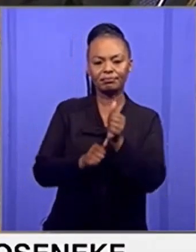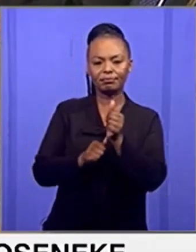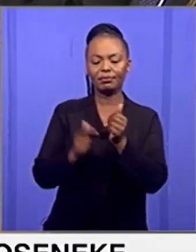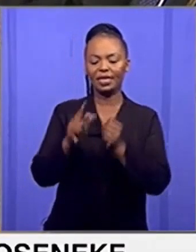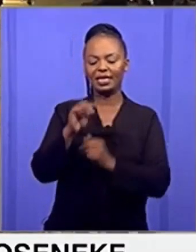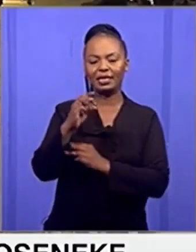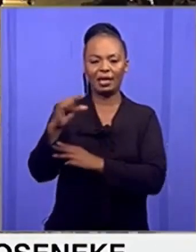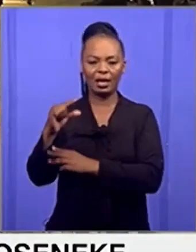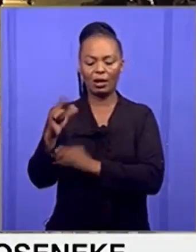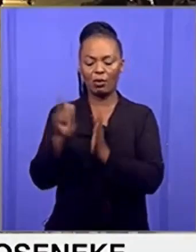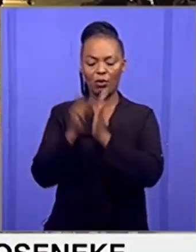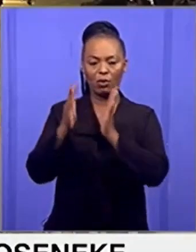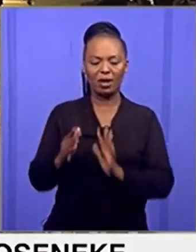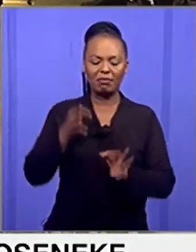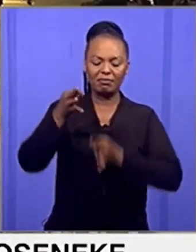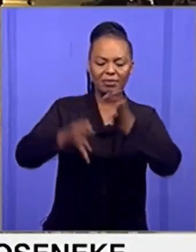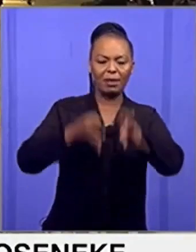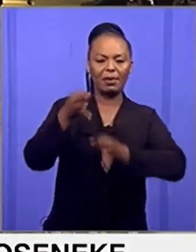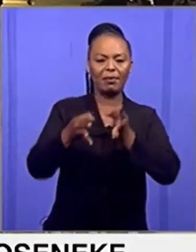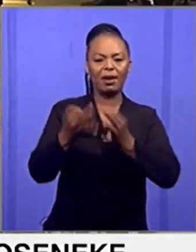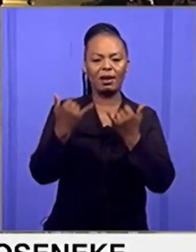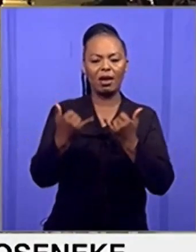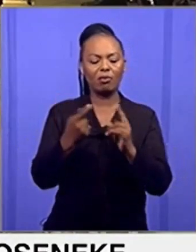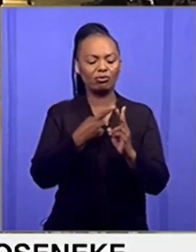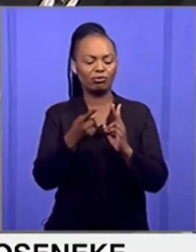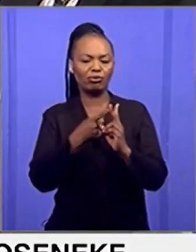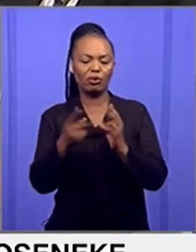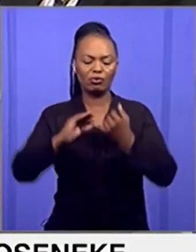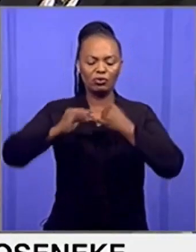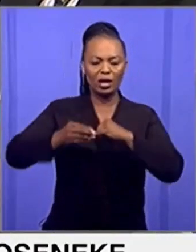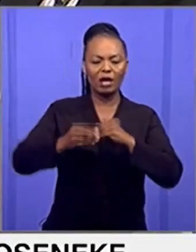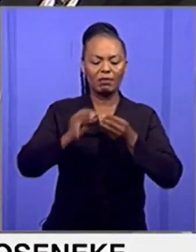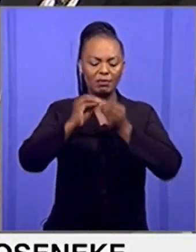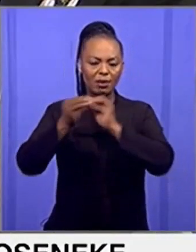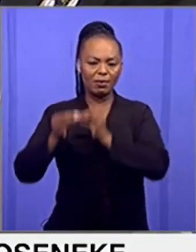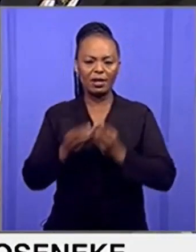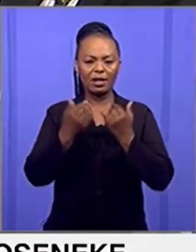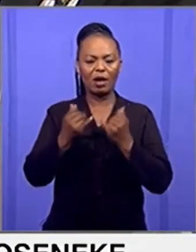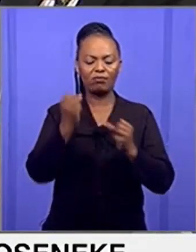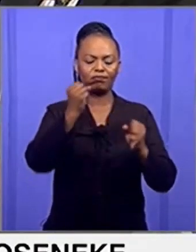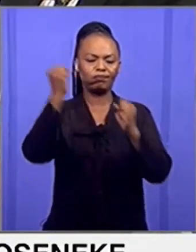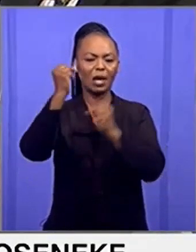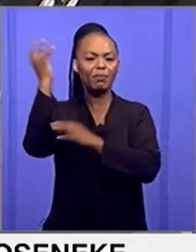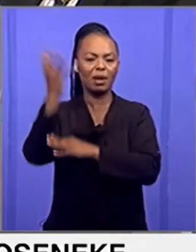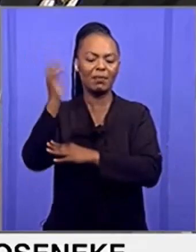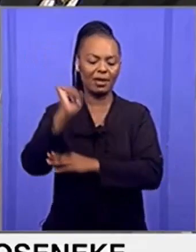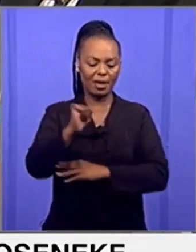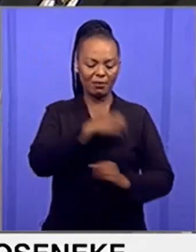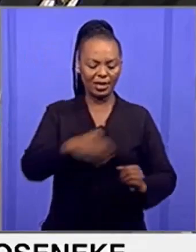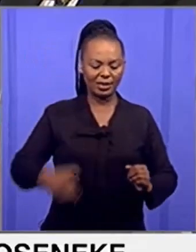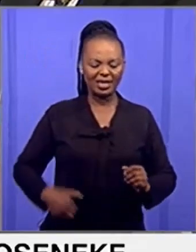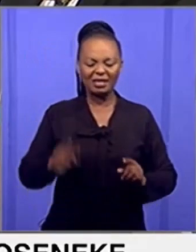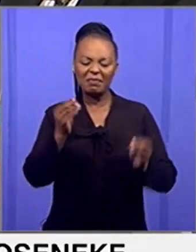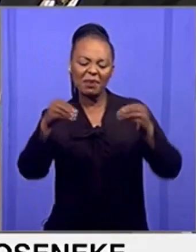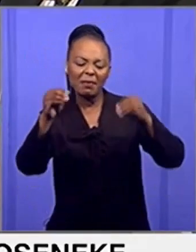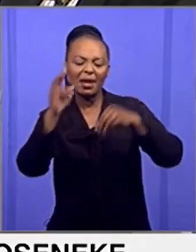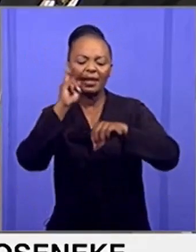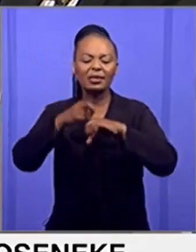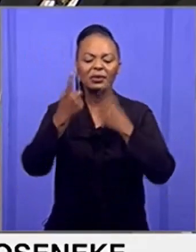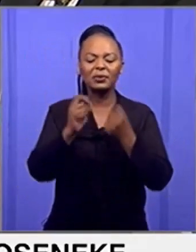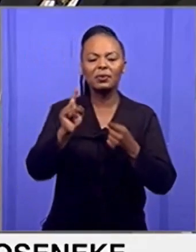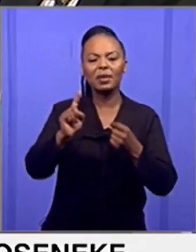Moseneke o ile a bua ka moo ba neng ba atisa ho sekaseka puo ya setjhaba ya mopresidente le hore ho hlokehang ho fihlella serithi sa